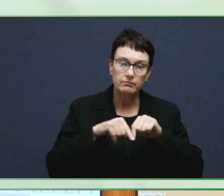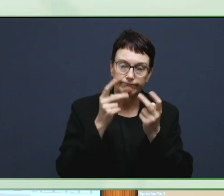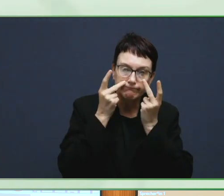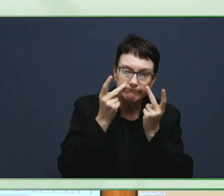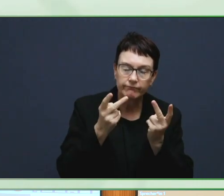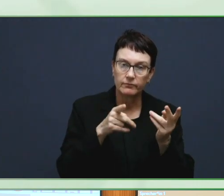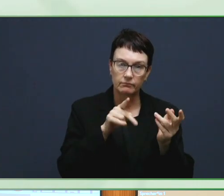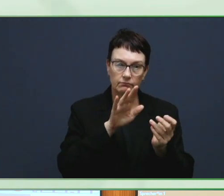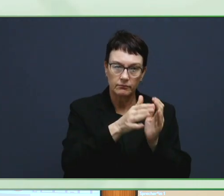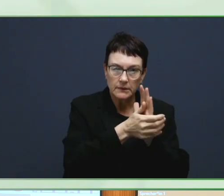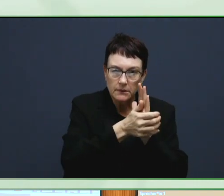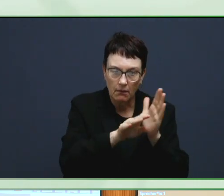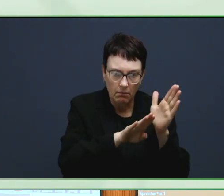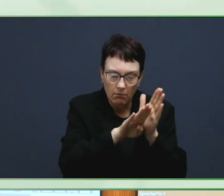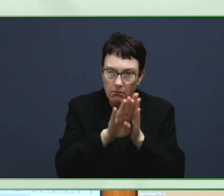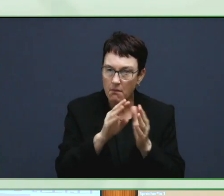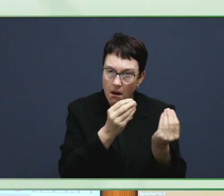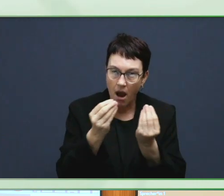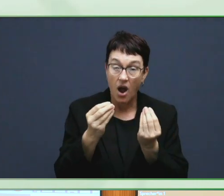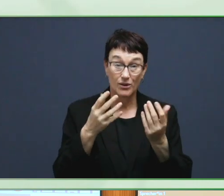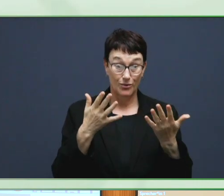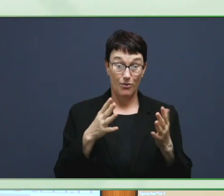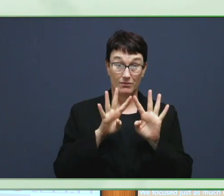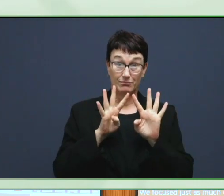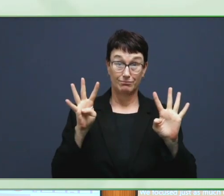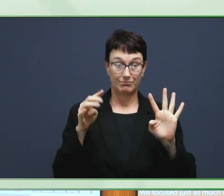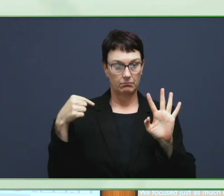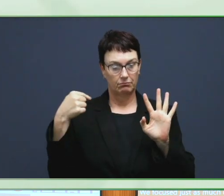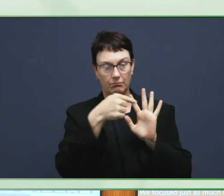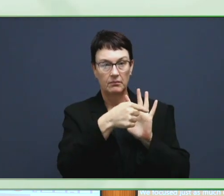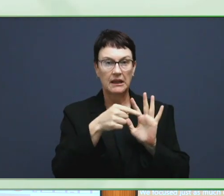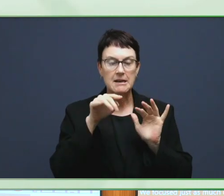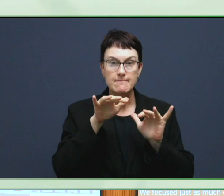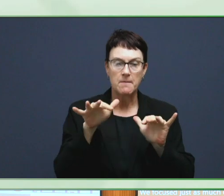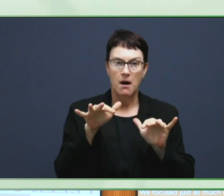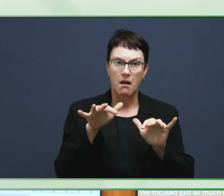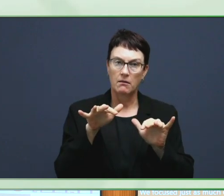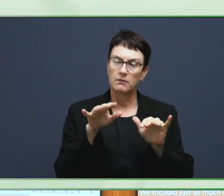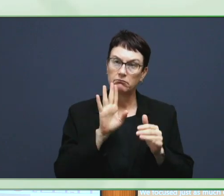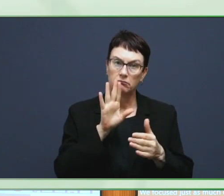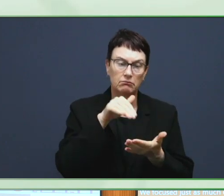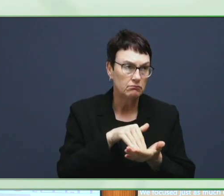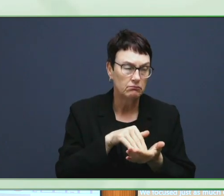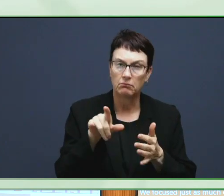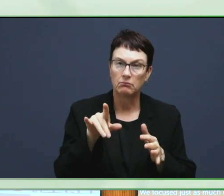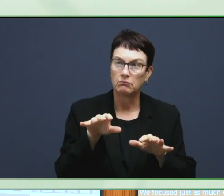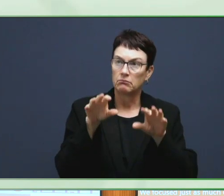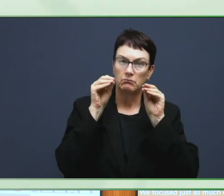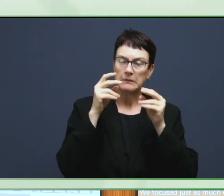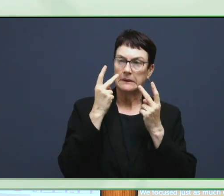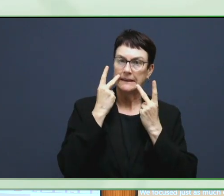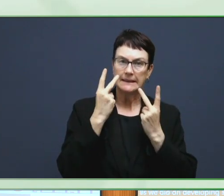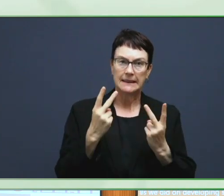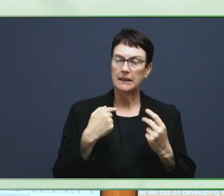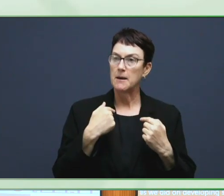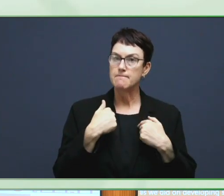skills. When people hear their entire lives that they cannot achieve or become anything, they start to believe